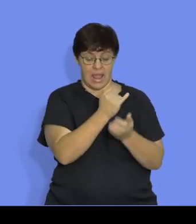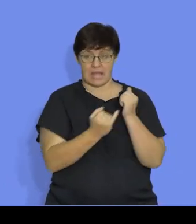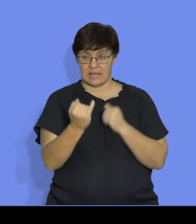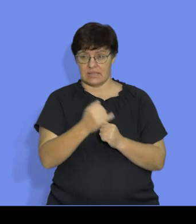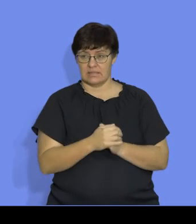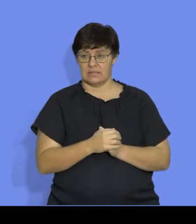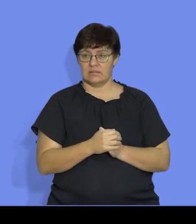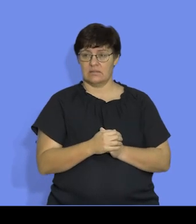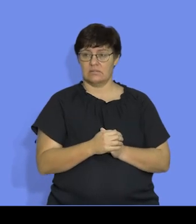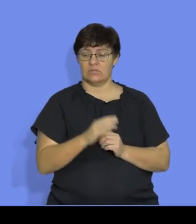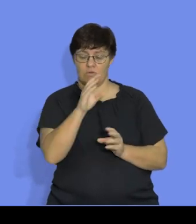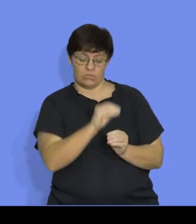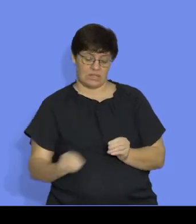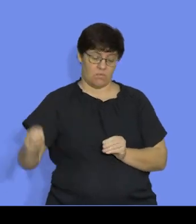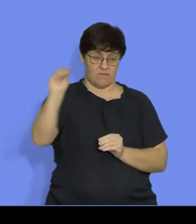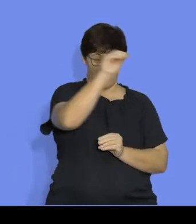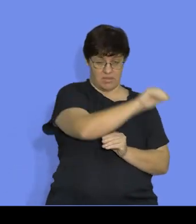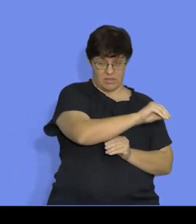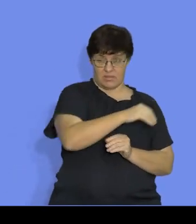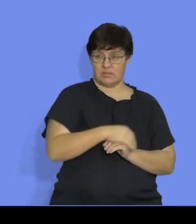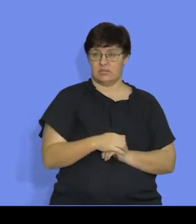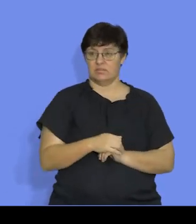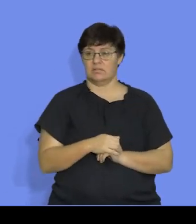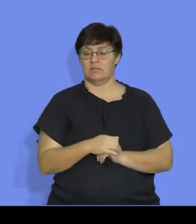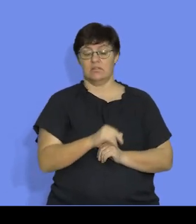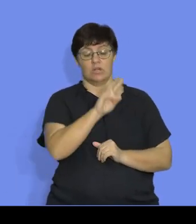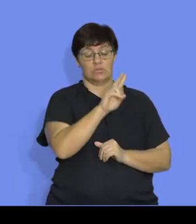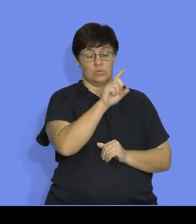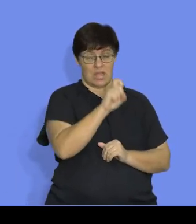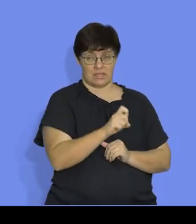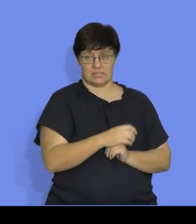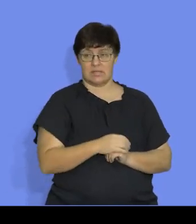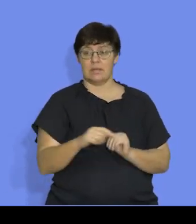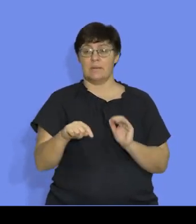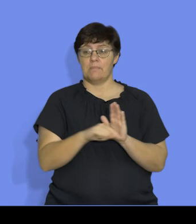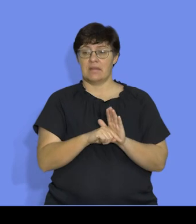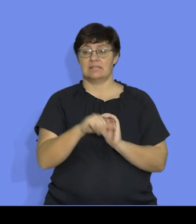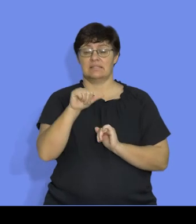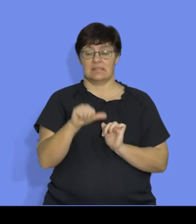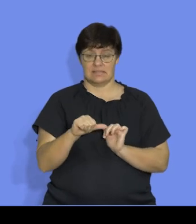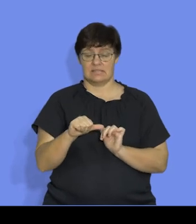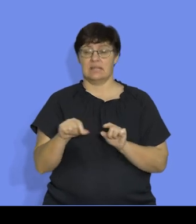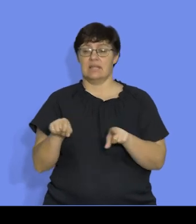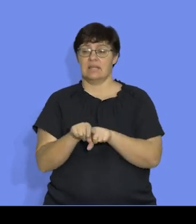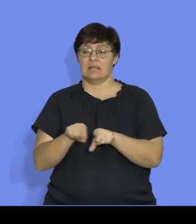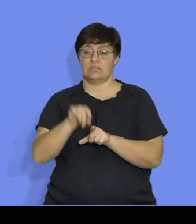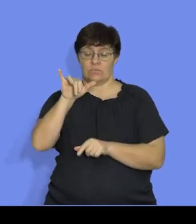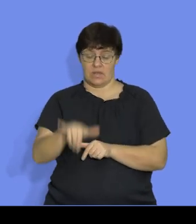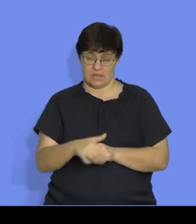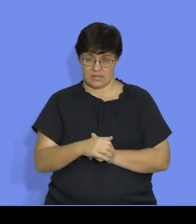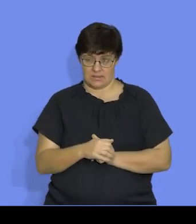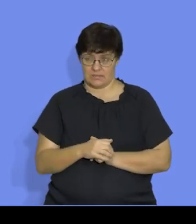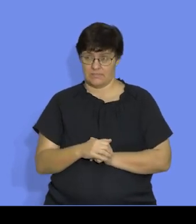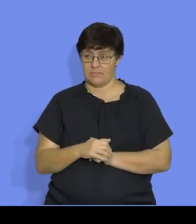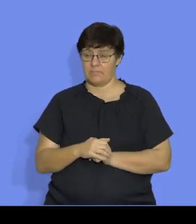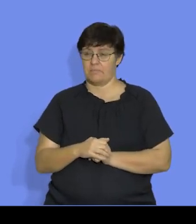this negative X over. So I'm going to have that 2X minus 6 is equal to